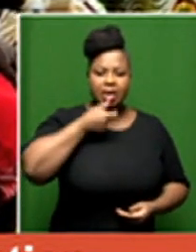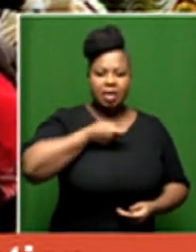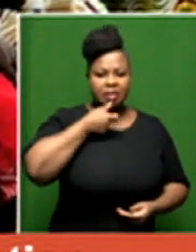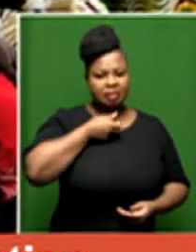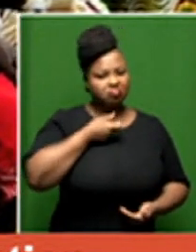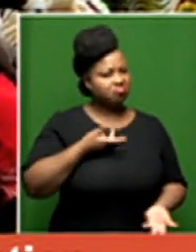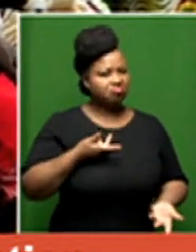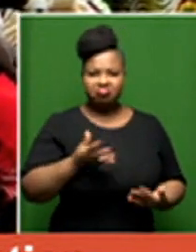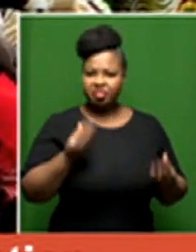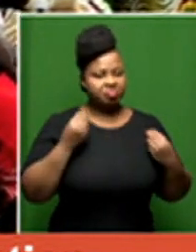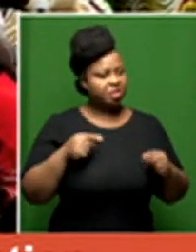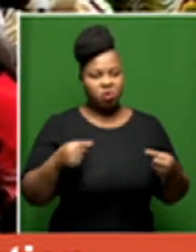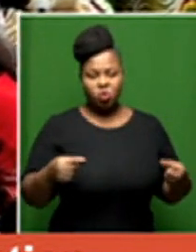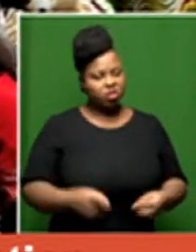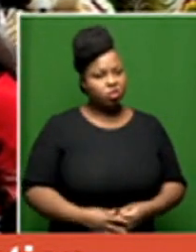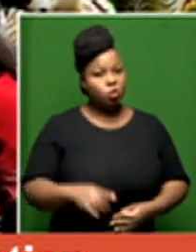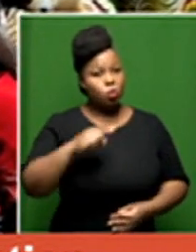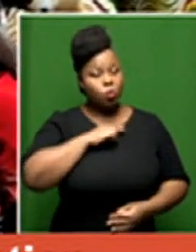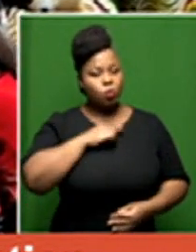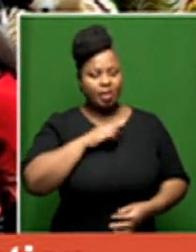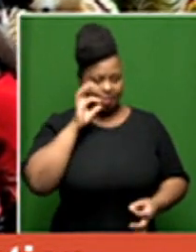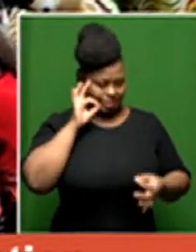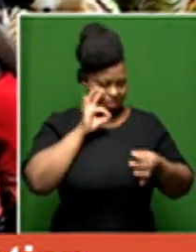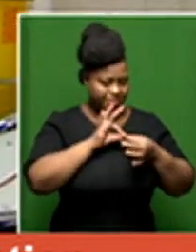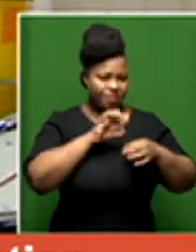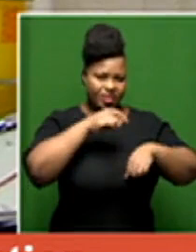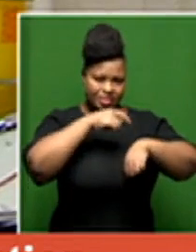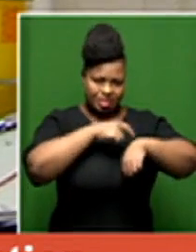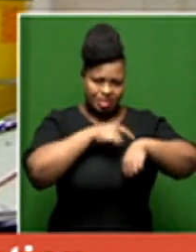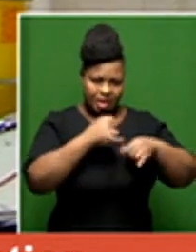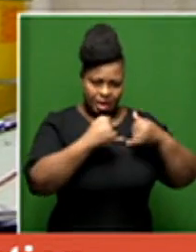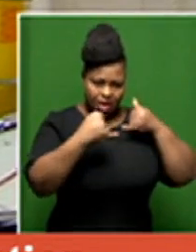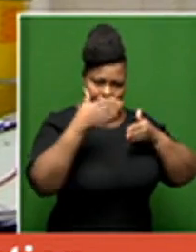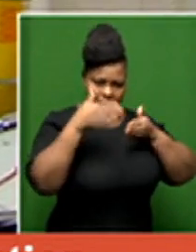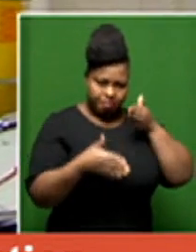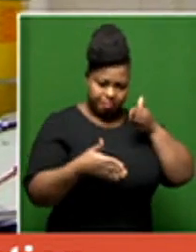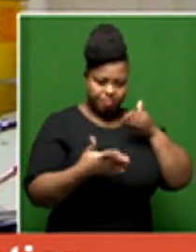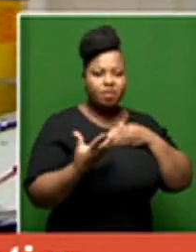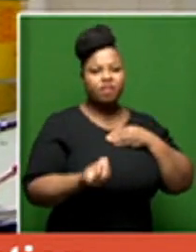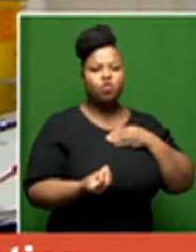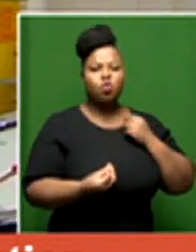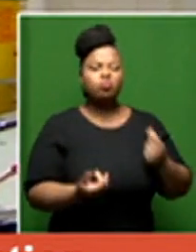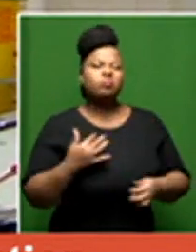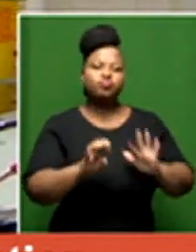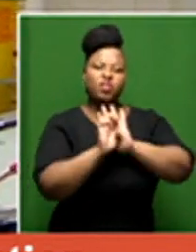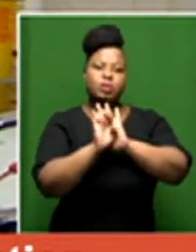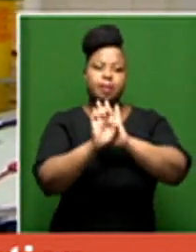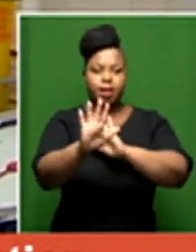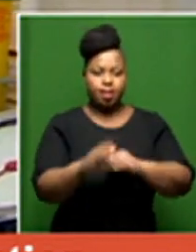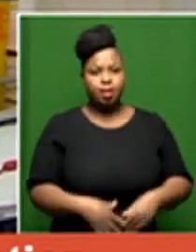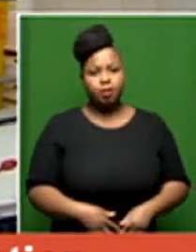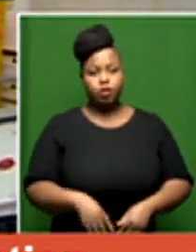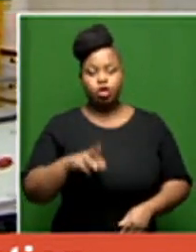they might not get because there is a specific timeline that is given. Like for example, with